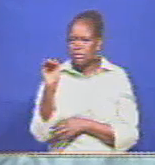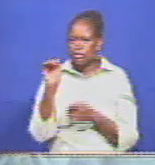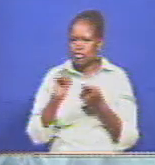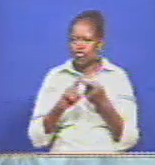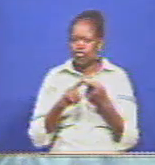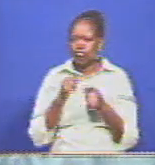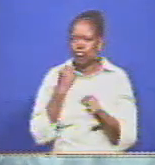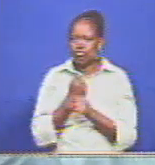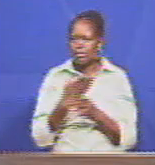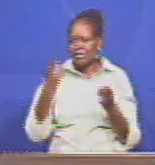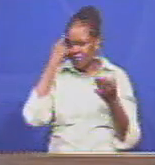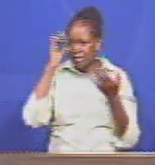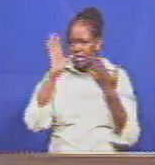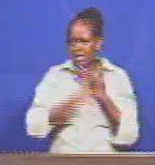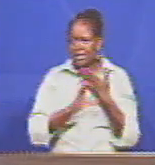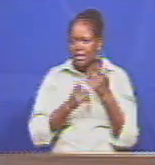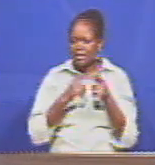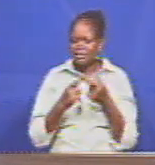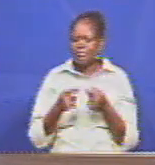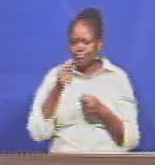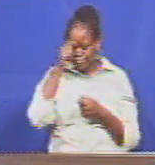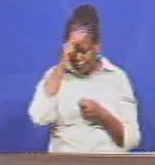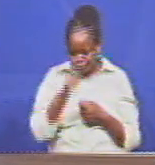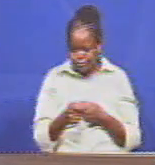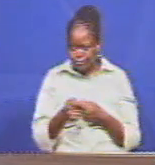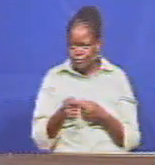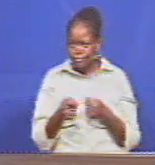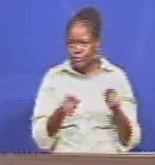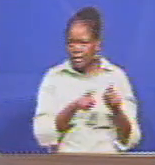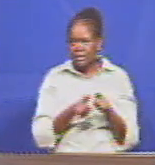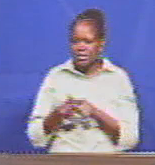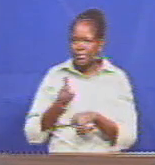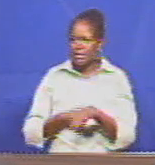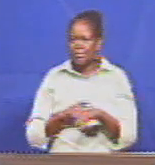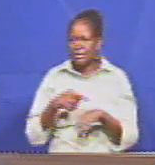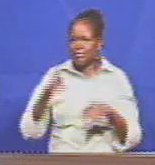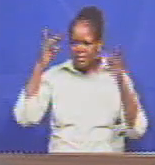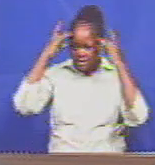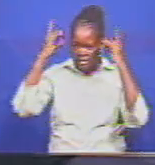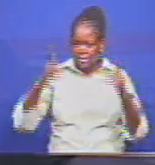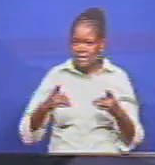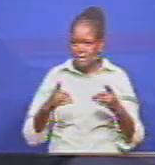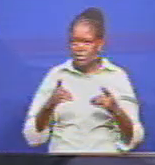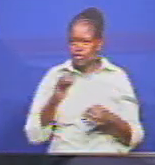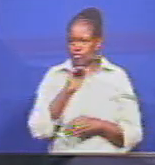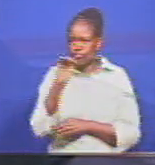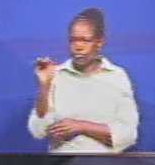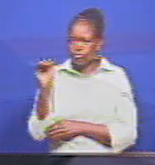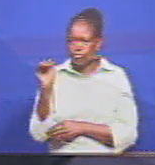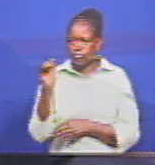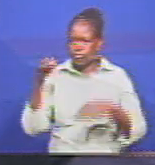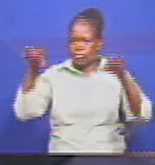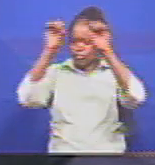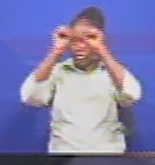something for the country, which he did. Mm-hmm. And at the same time, he decided to request Mzee